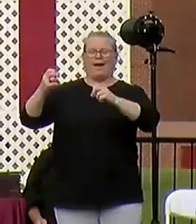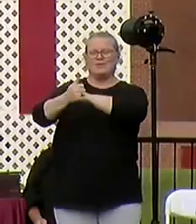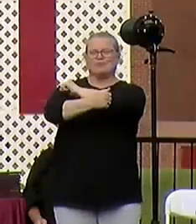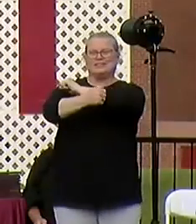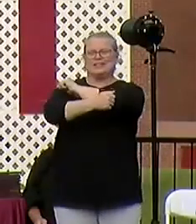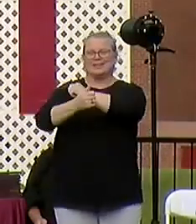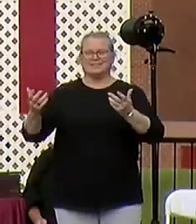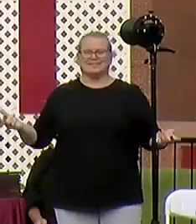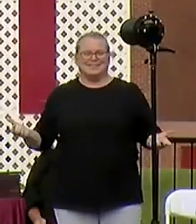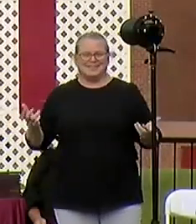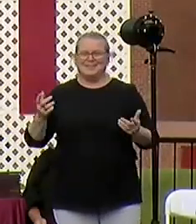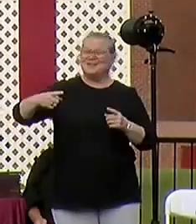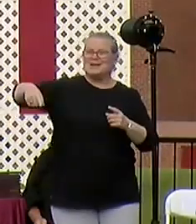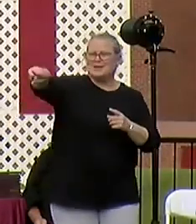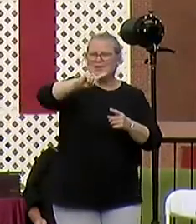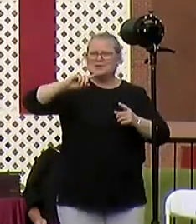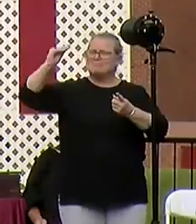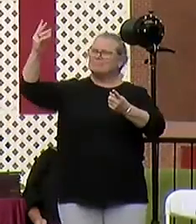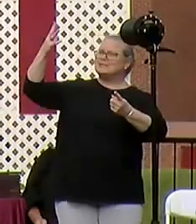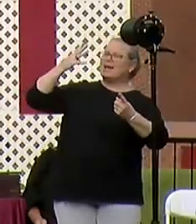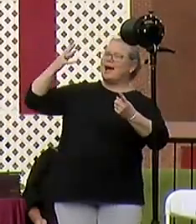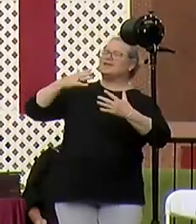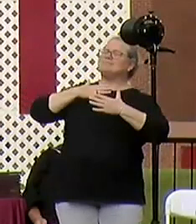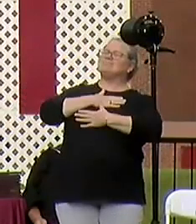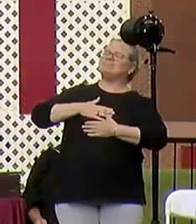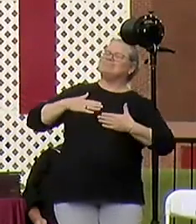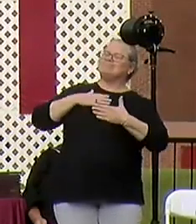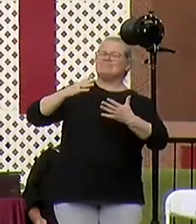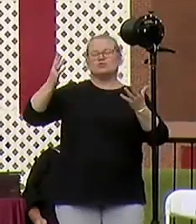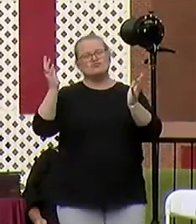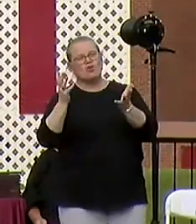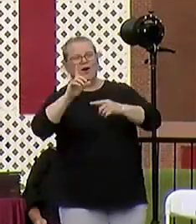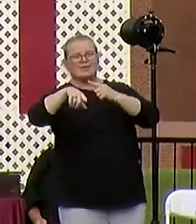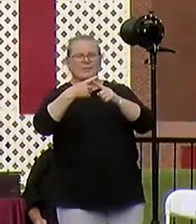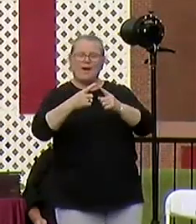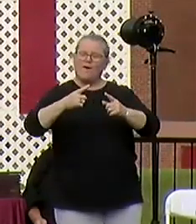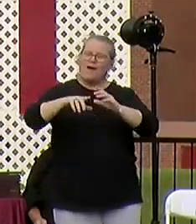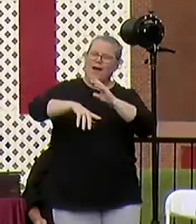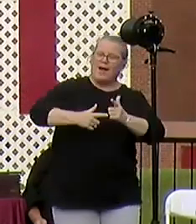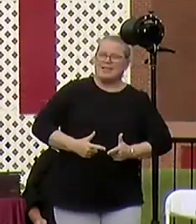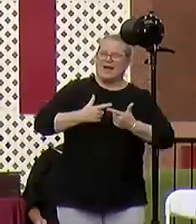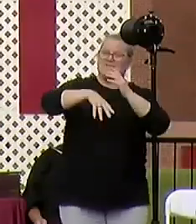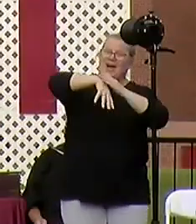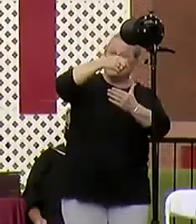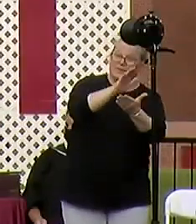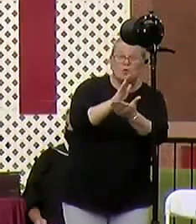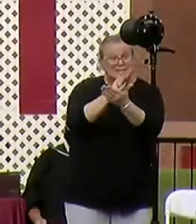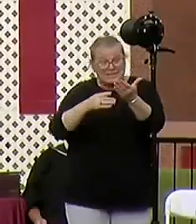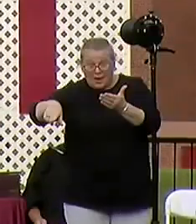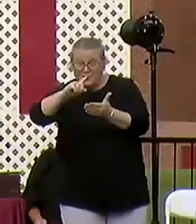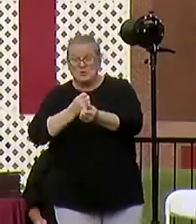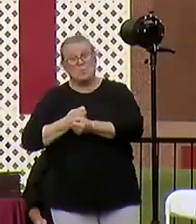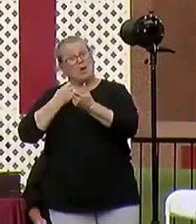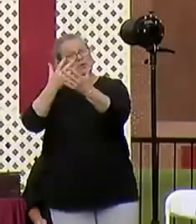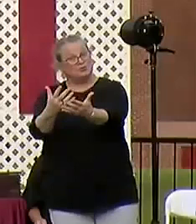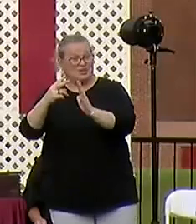You soaked up some sun, you talked about your lives outside of school, and some of you read some poetry aloud when I offered you